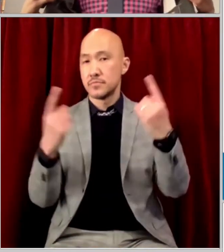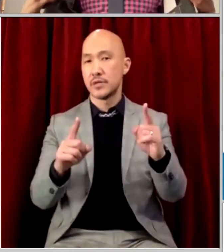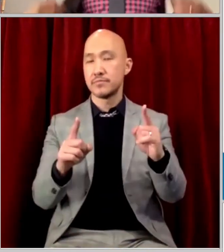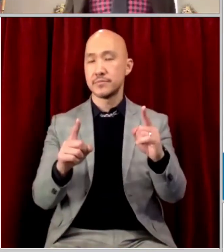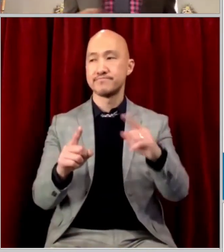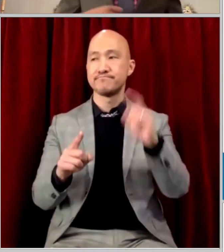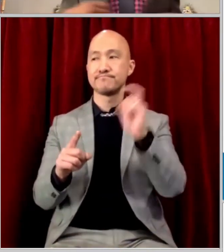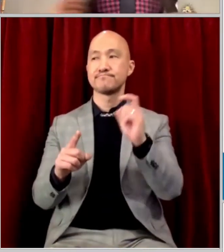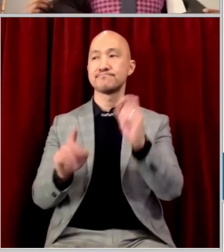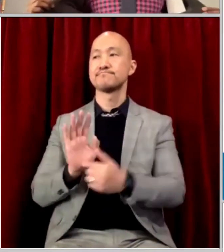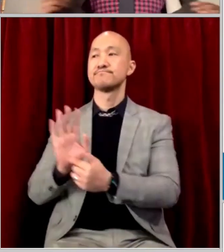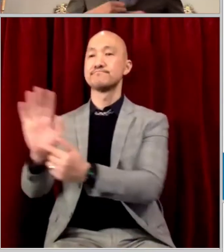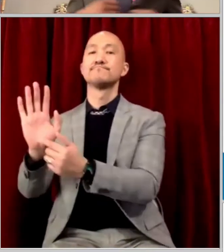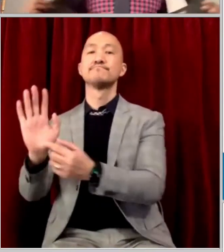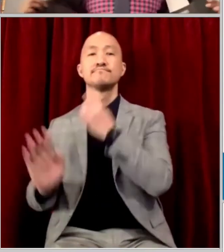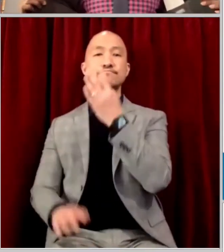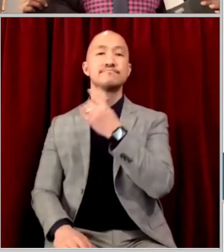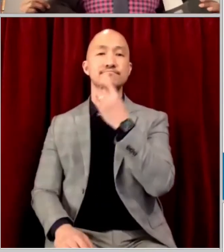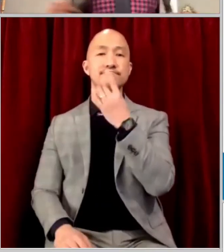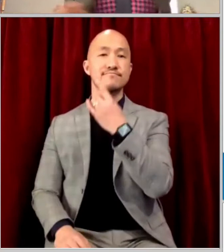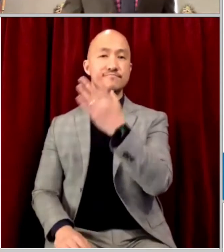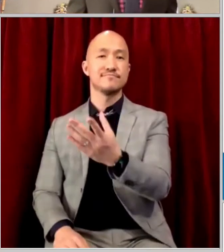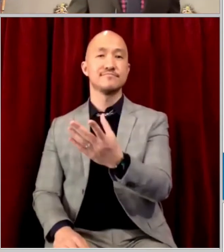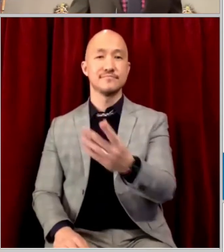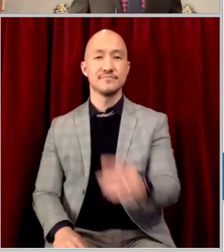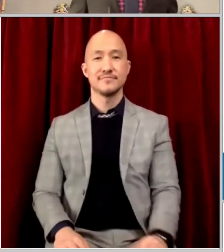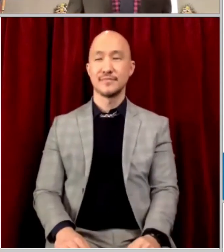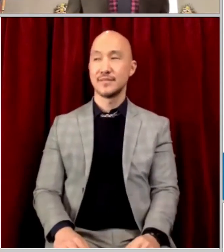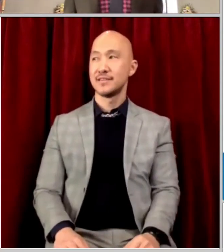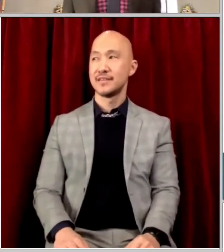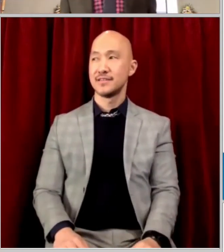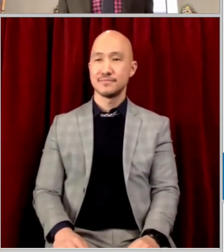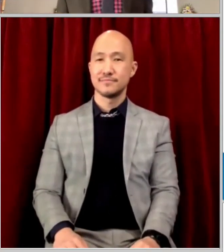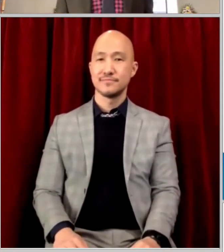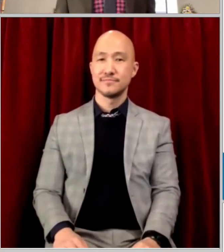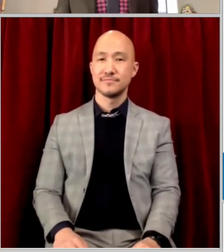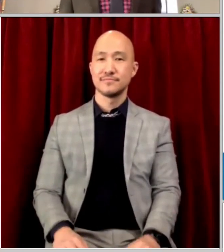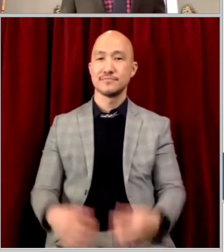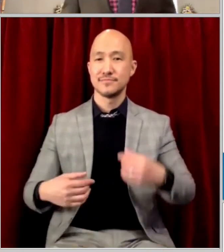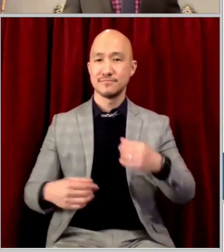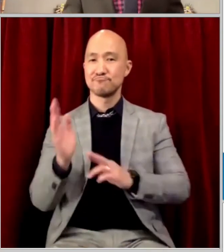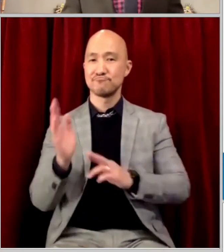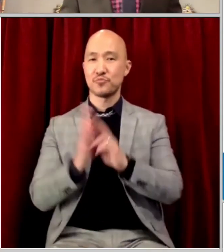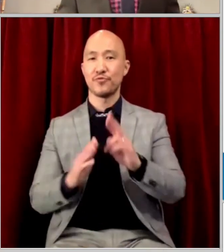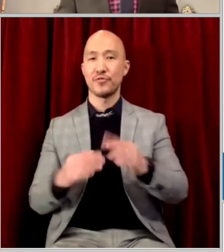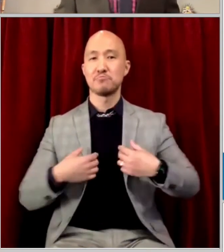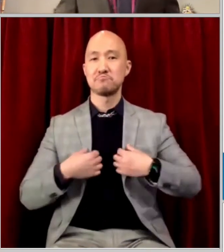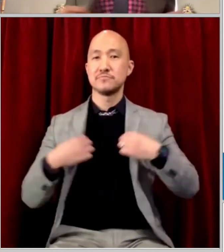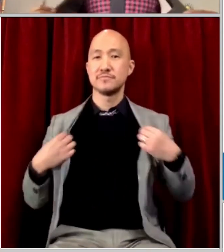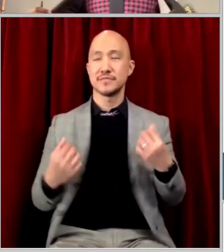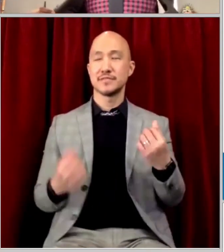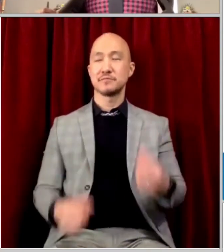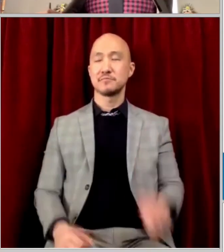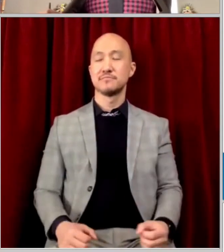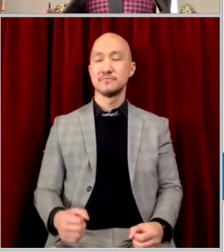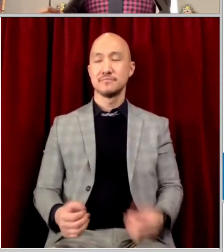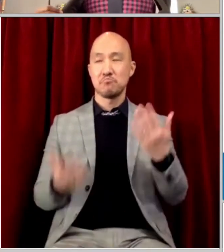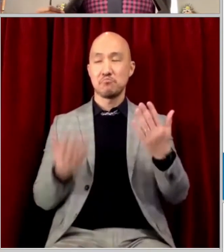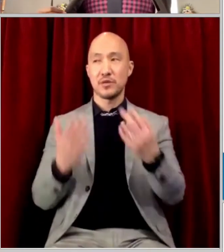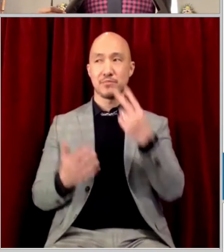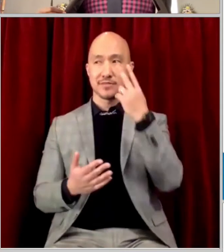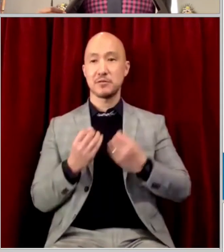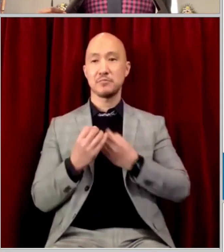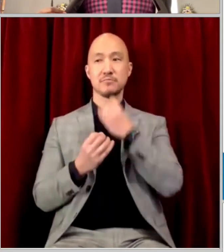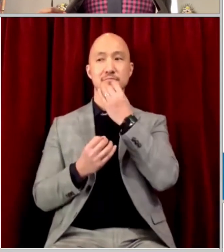light. And I keep opening my jacket like some light's going to come out of here. But you guys get the point, right? Like, we need to shine our light.